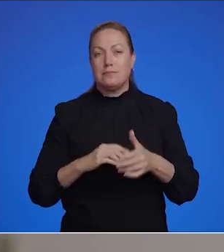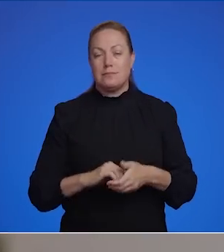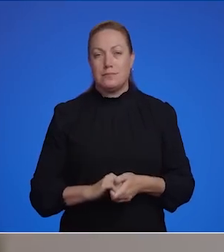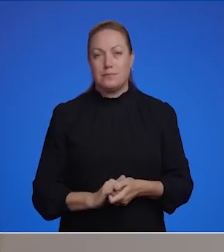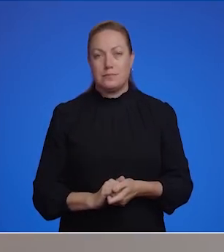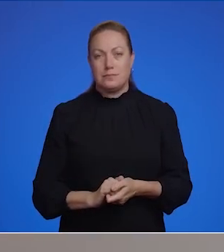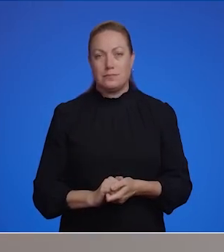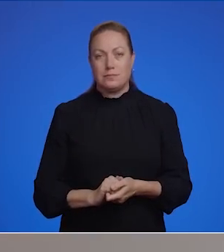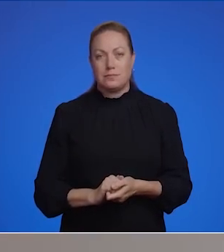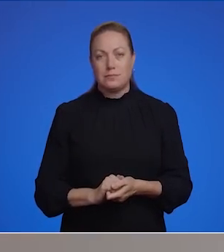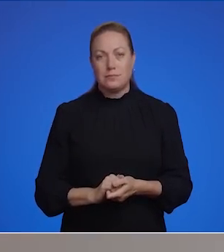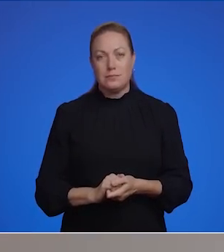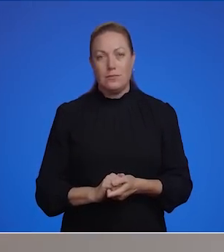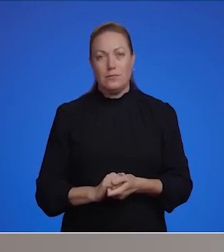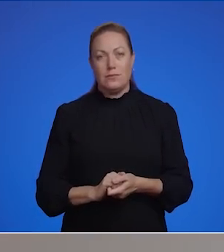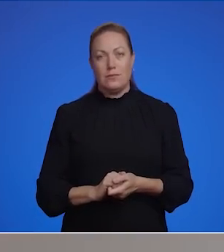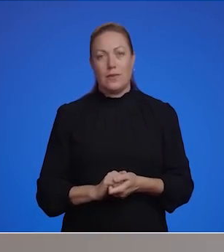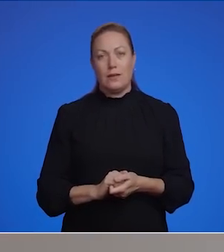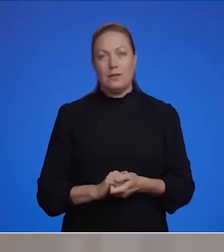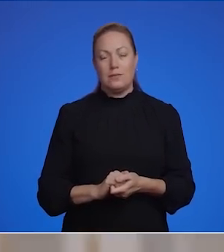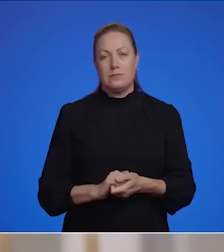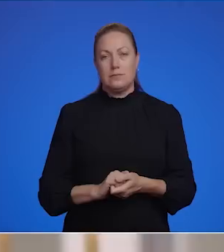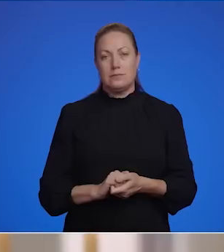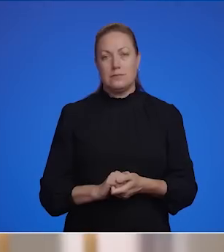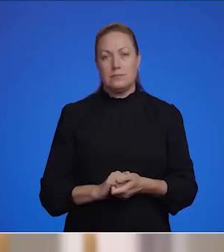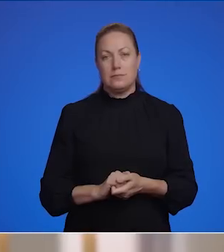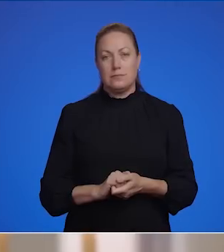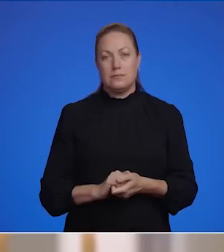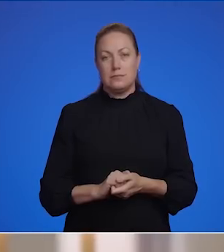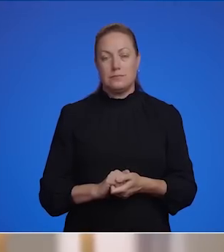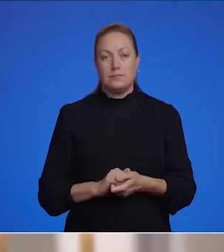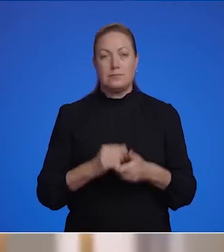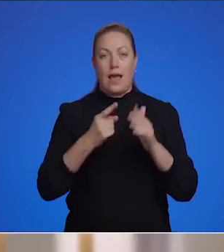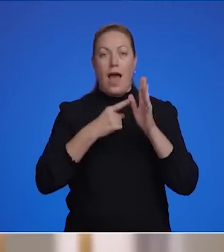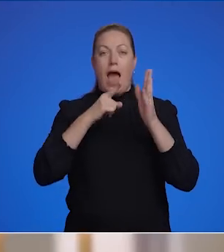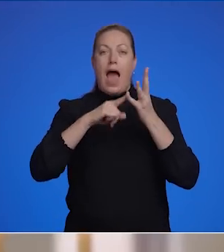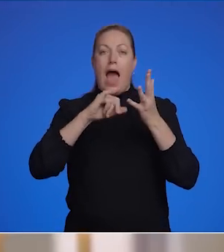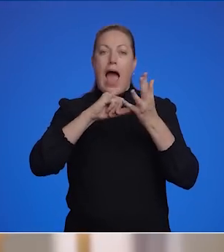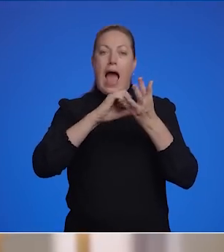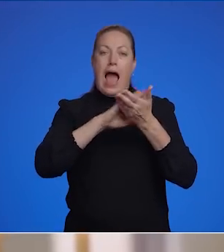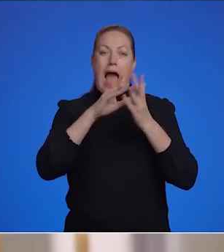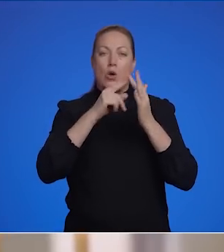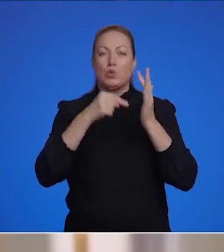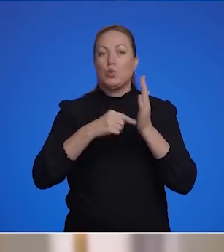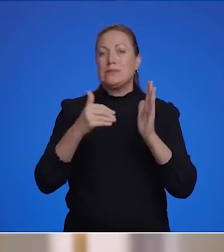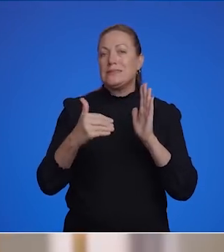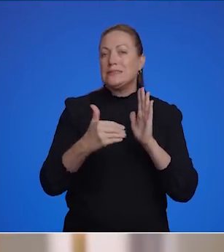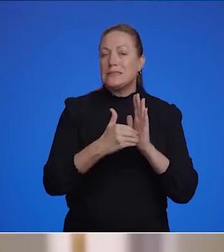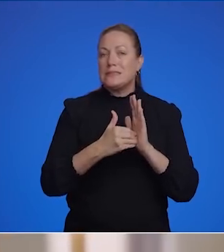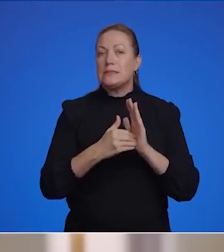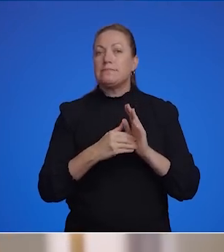Jesus Christ. Auschwitz. probably the most